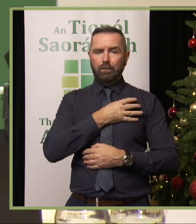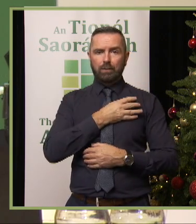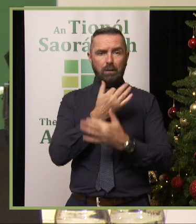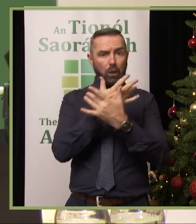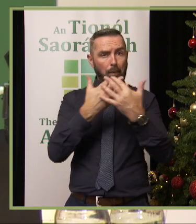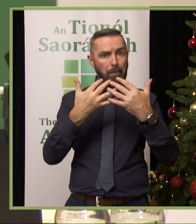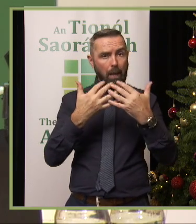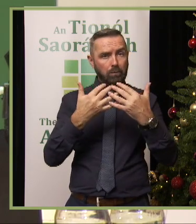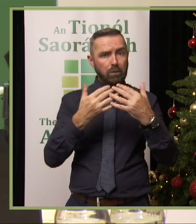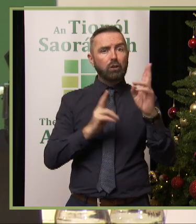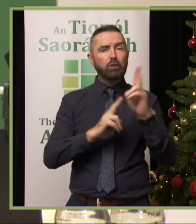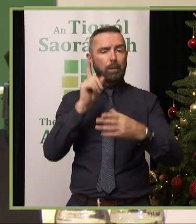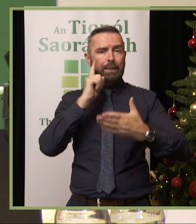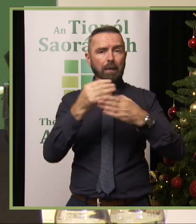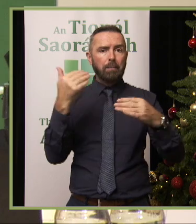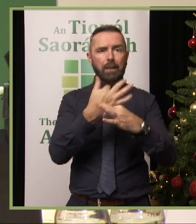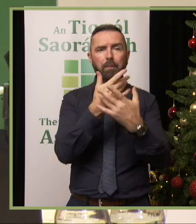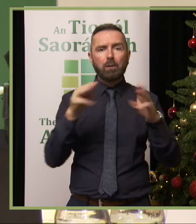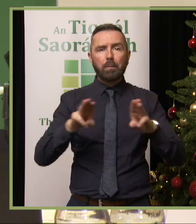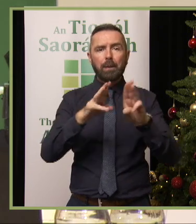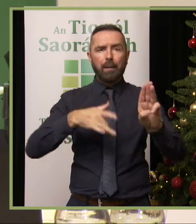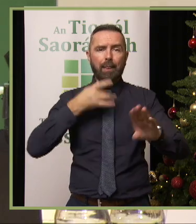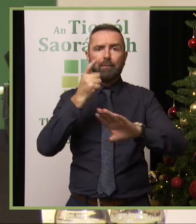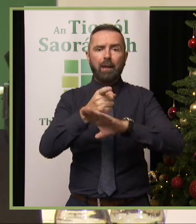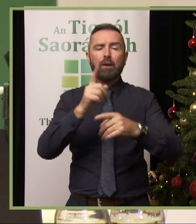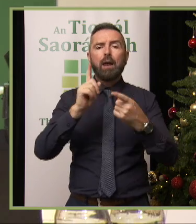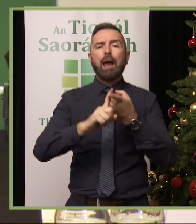determined by population density and